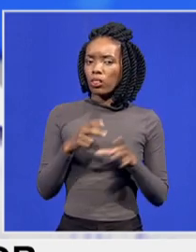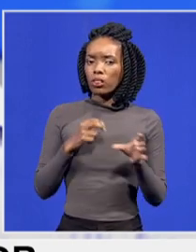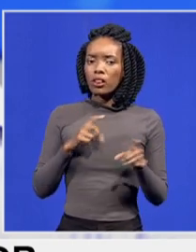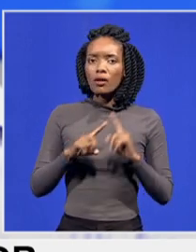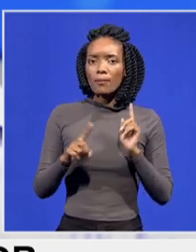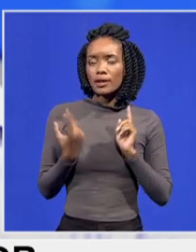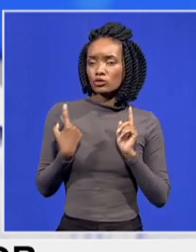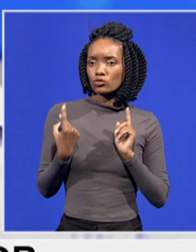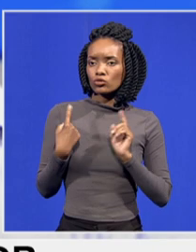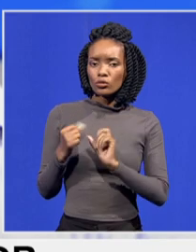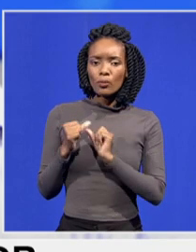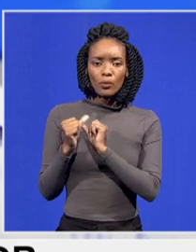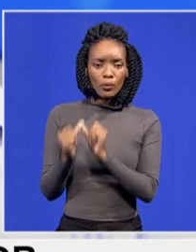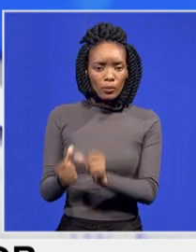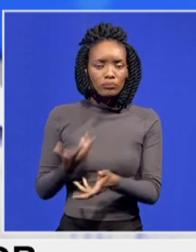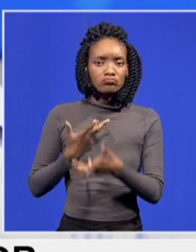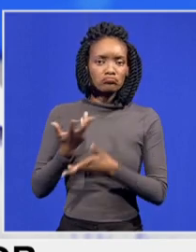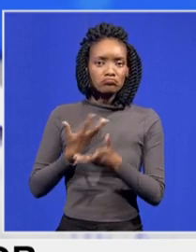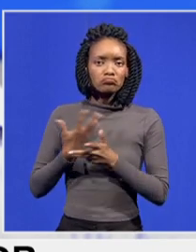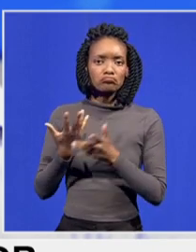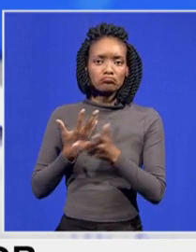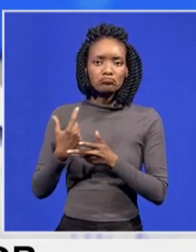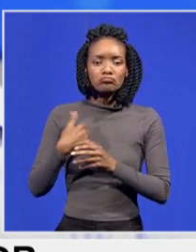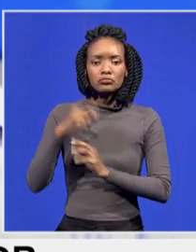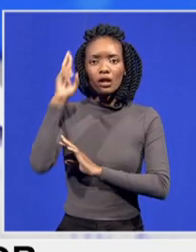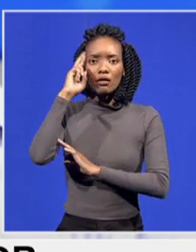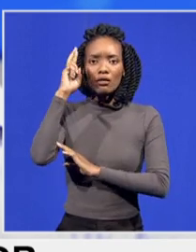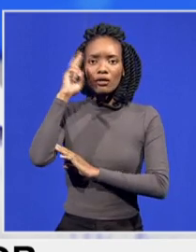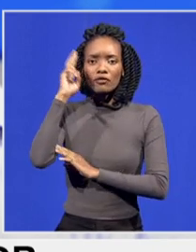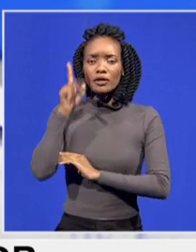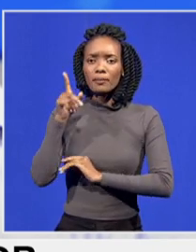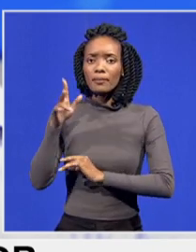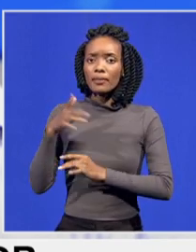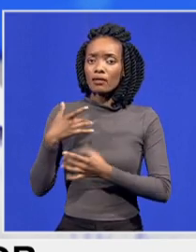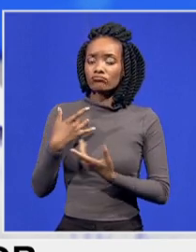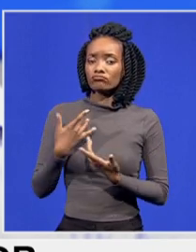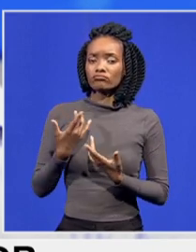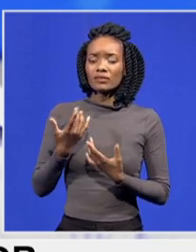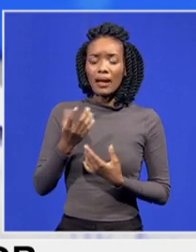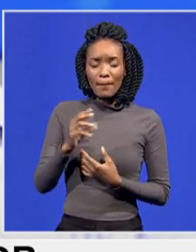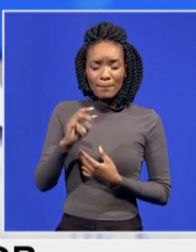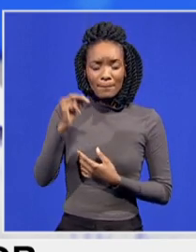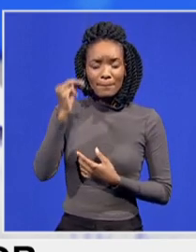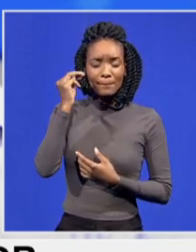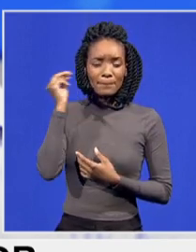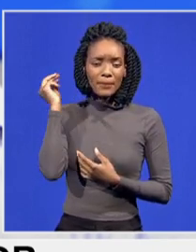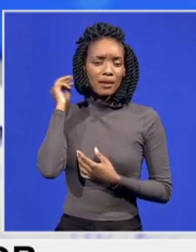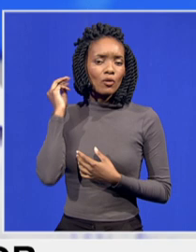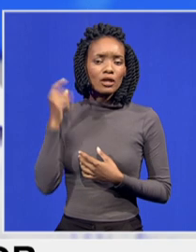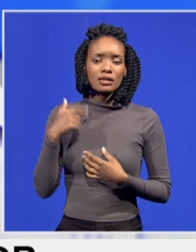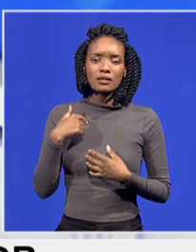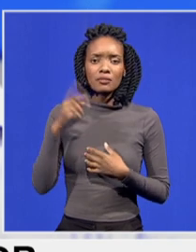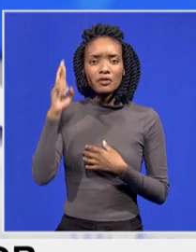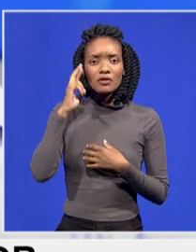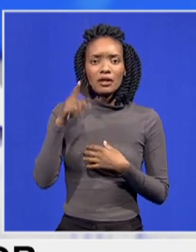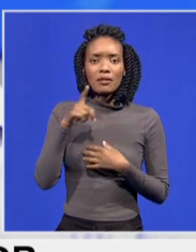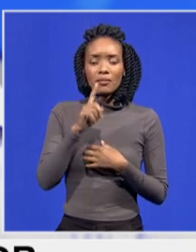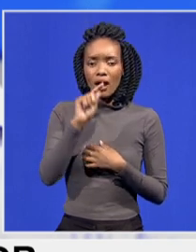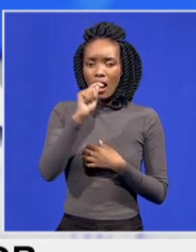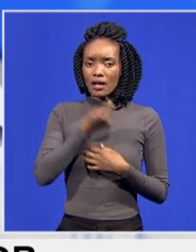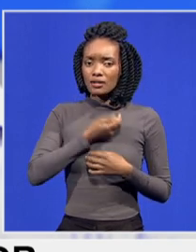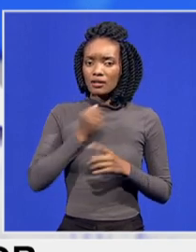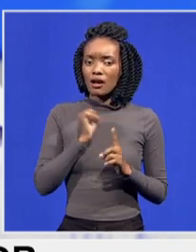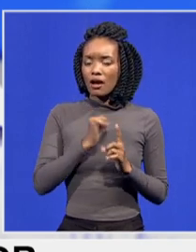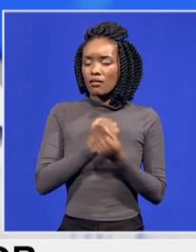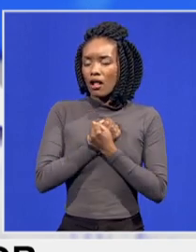me with shared notes. And I would remember his fond memories about his love for his son, for golf,